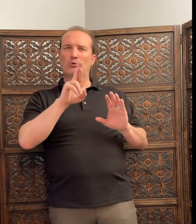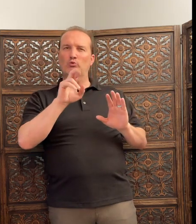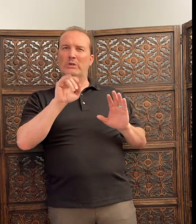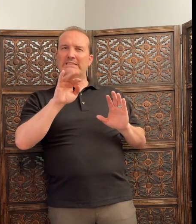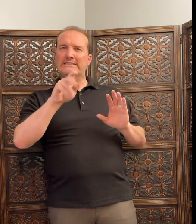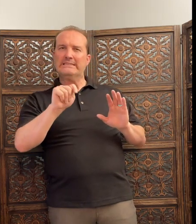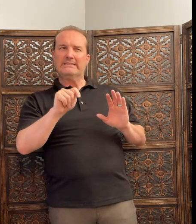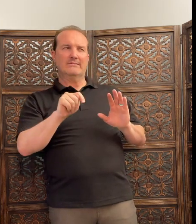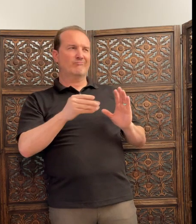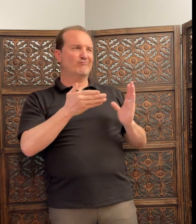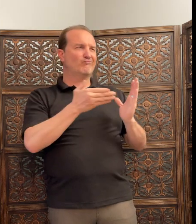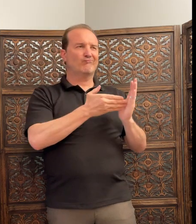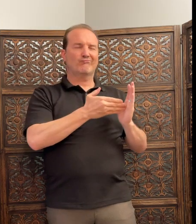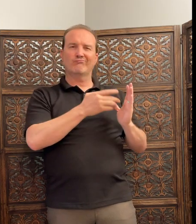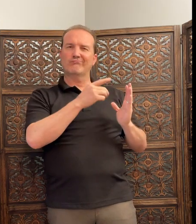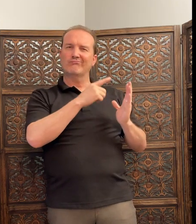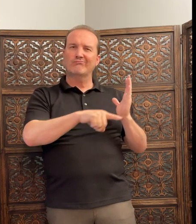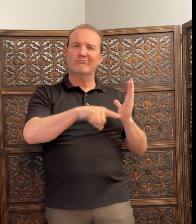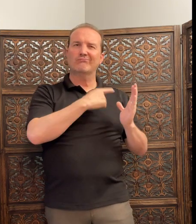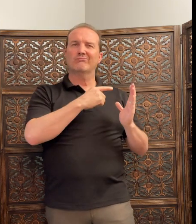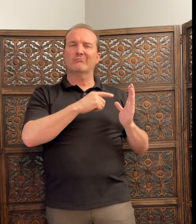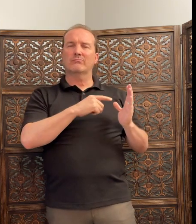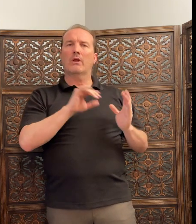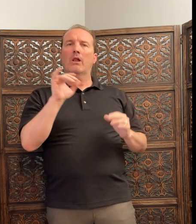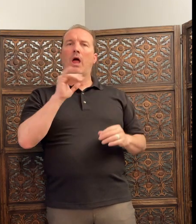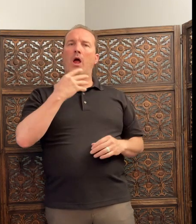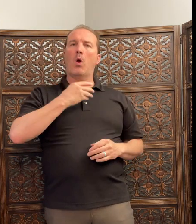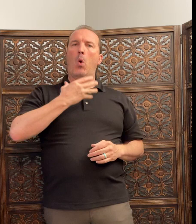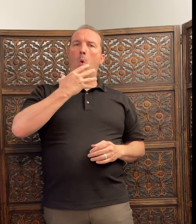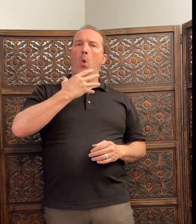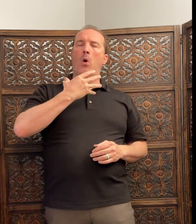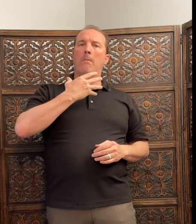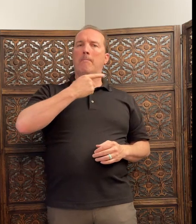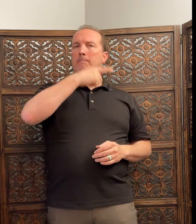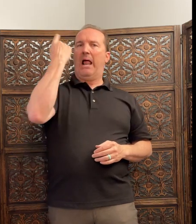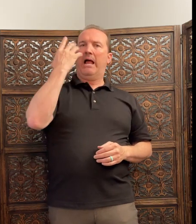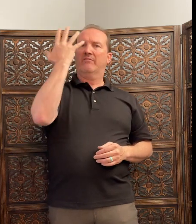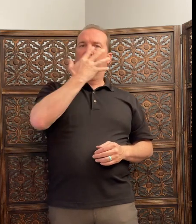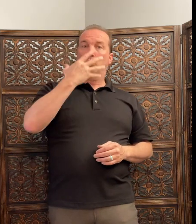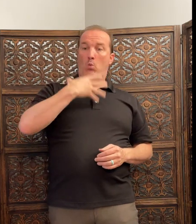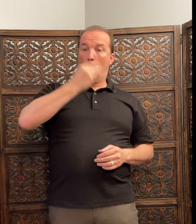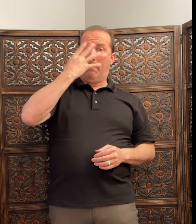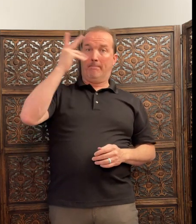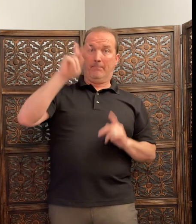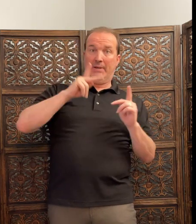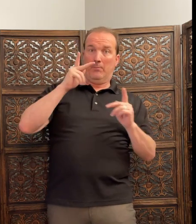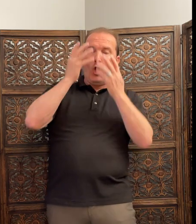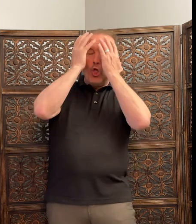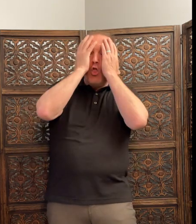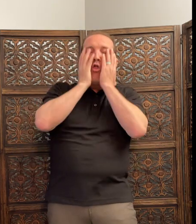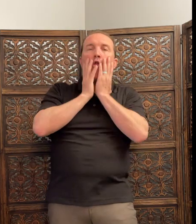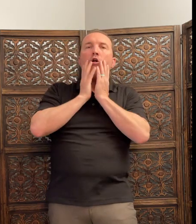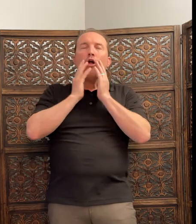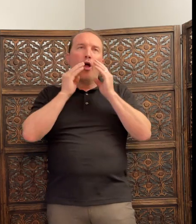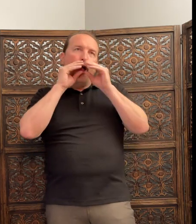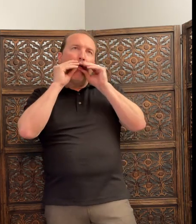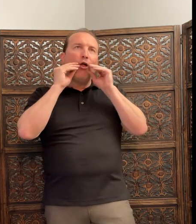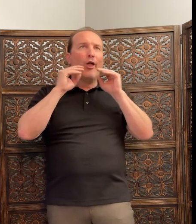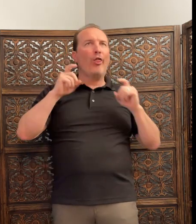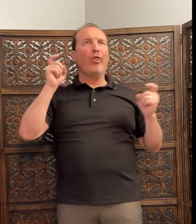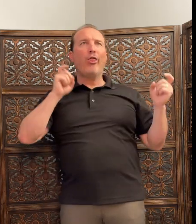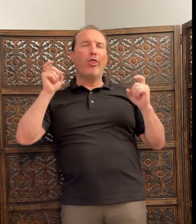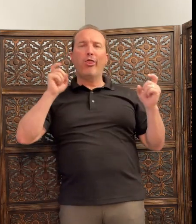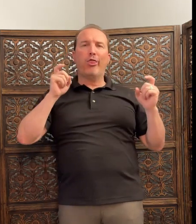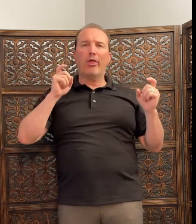Blackface minstrel shows where white people would dress up and portray caricatures of Blackness that made them seem almost less